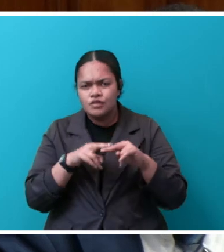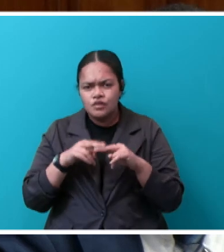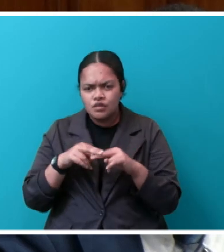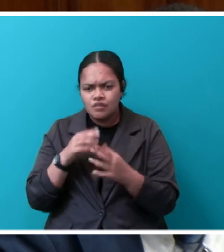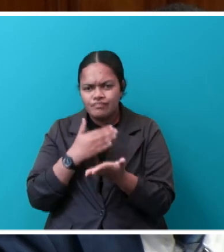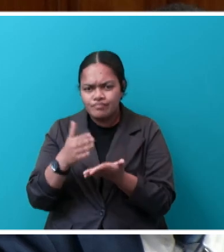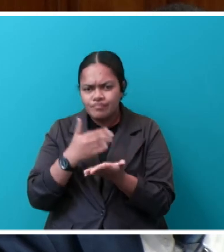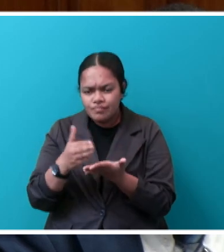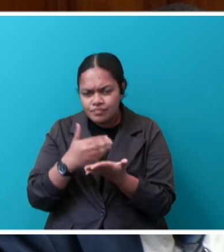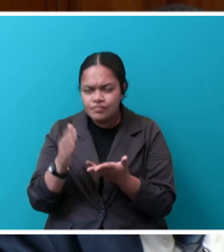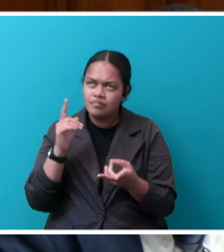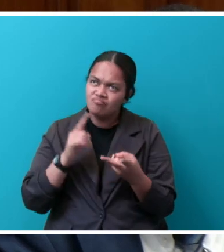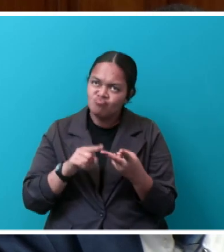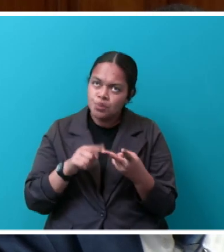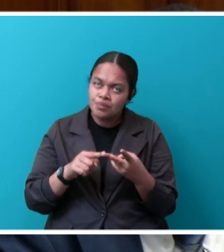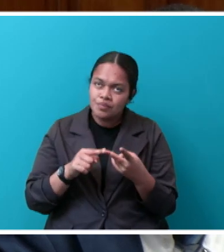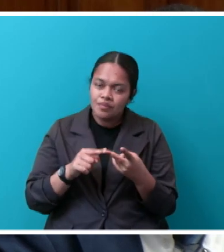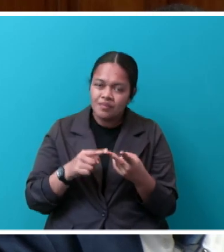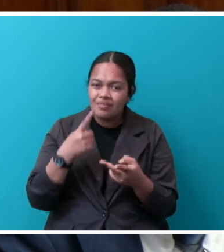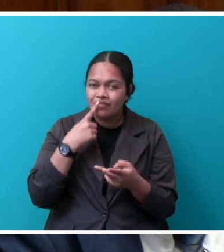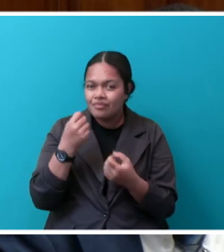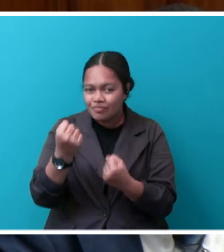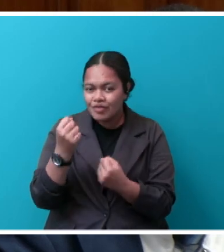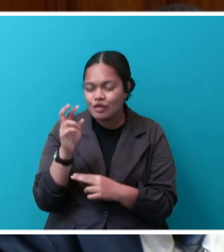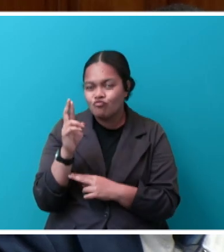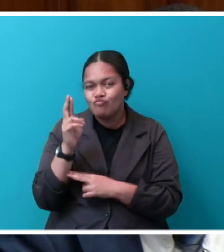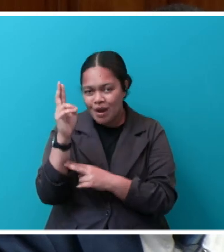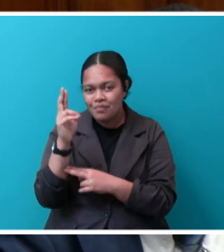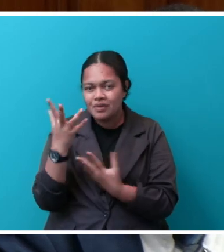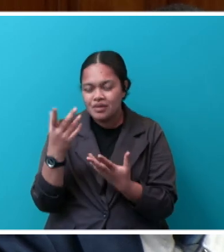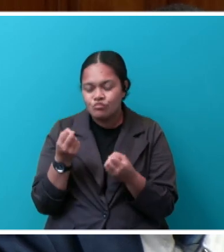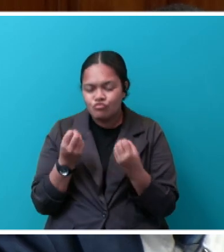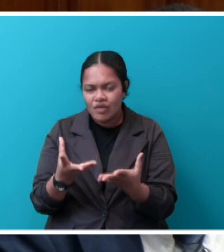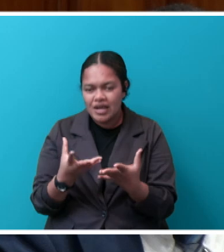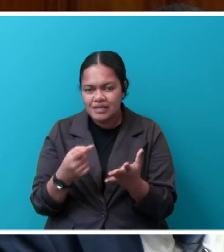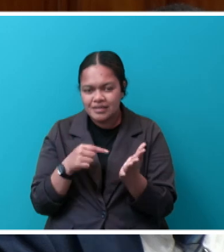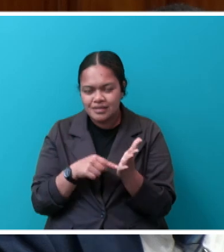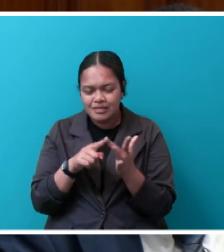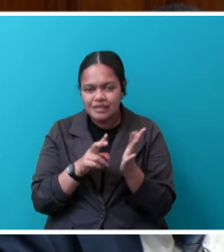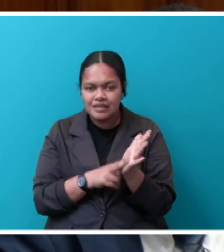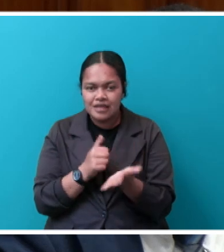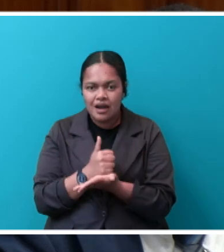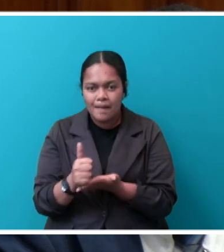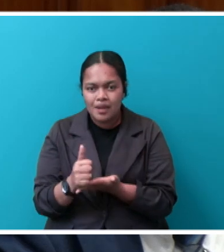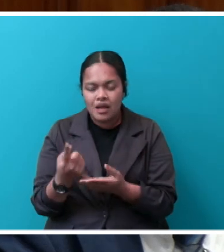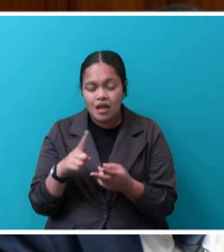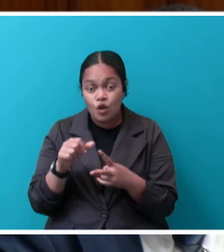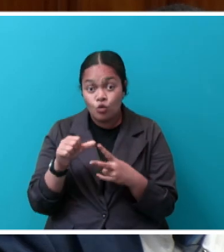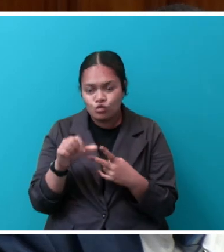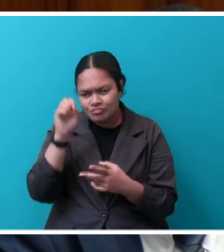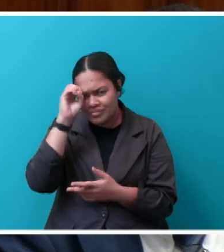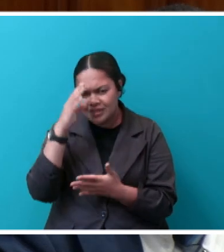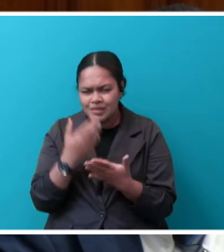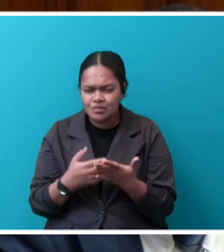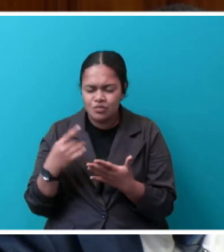Fund, the FIRCA representatives to provide the TIN numbers, and also our expertise in terms